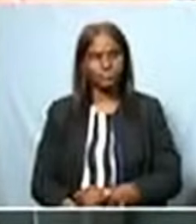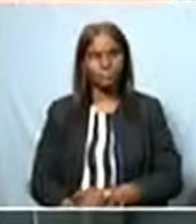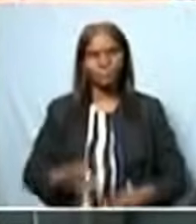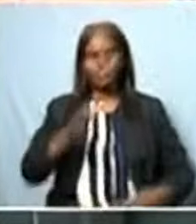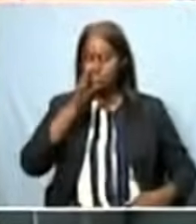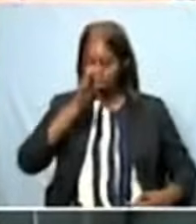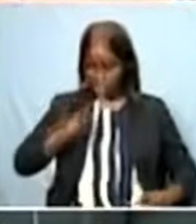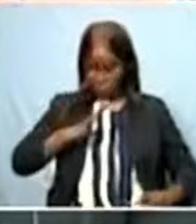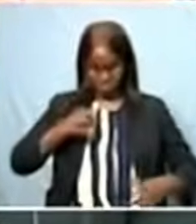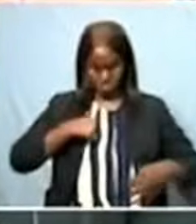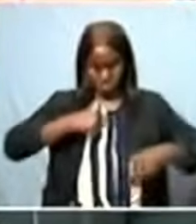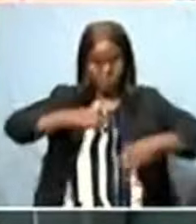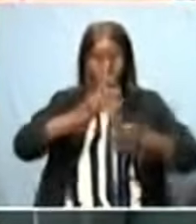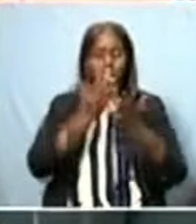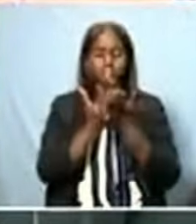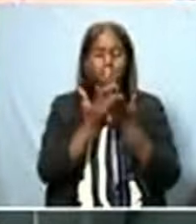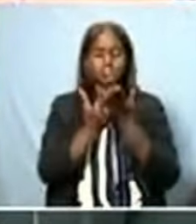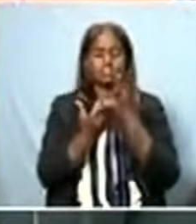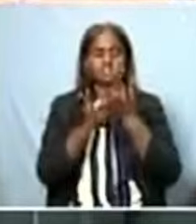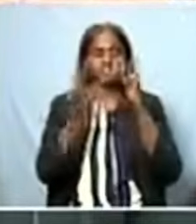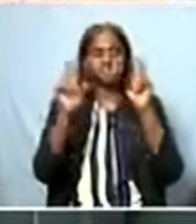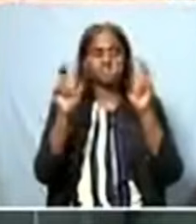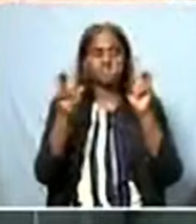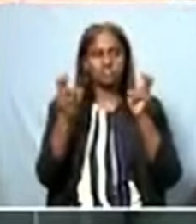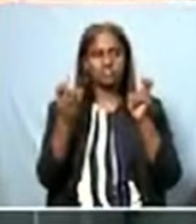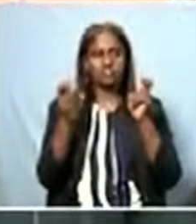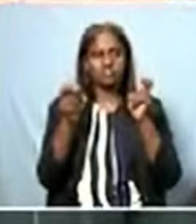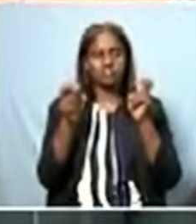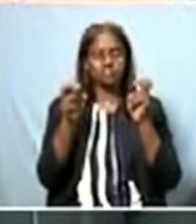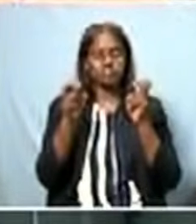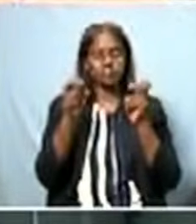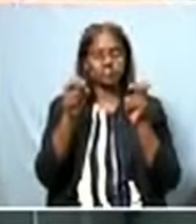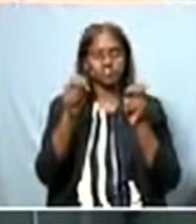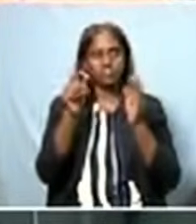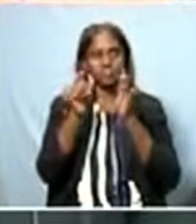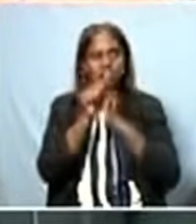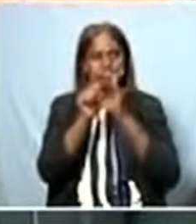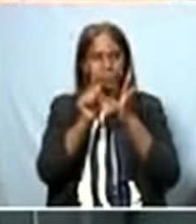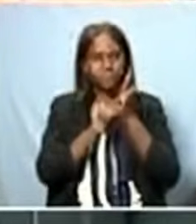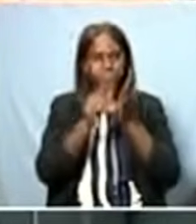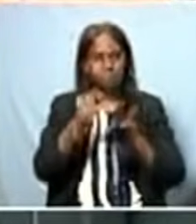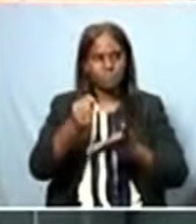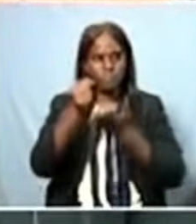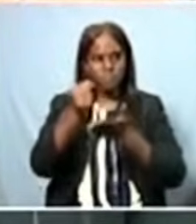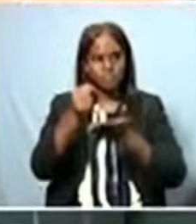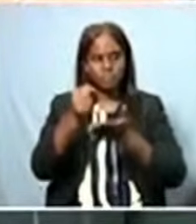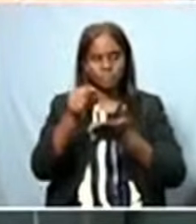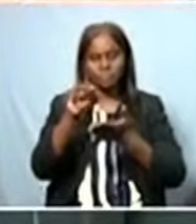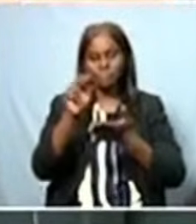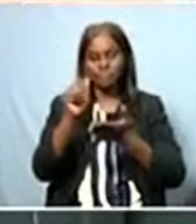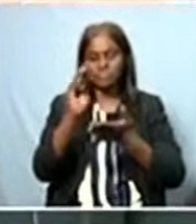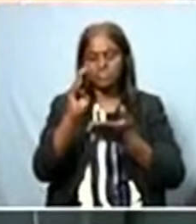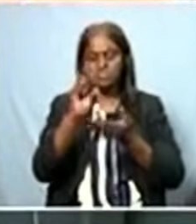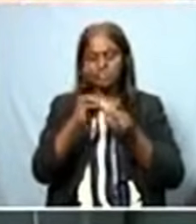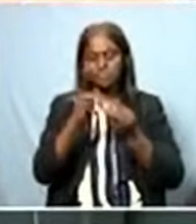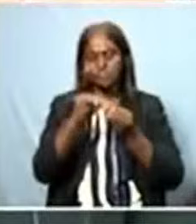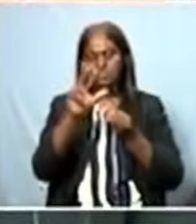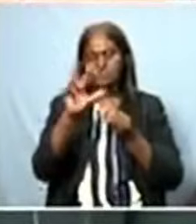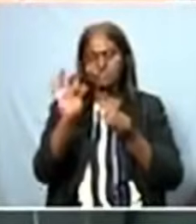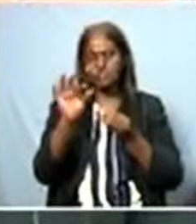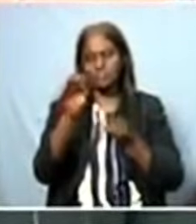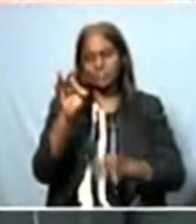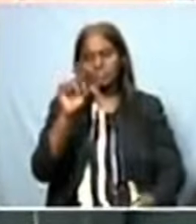Madam, I beg to present a bill titled the Appropriation Bill, National Assembly Bill number 39